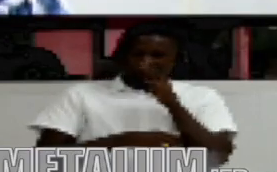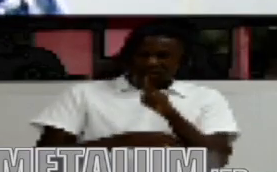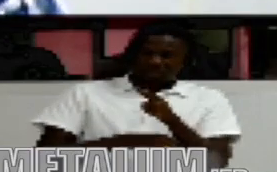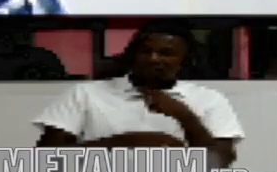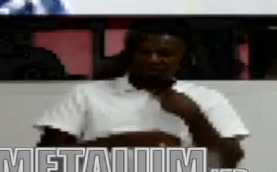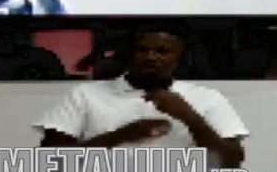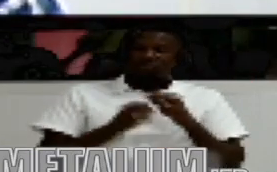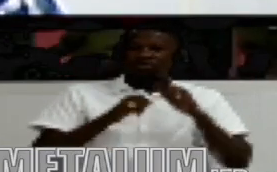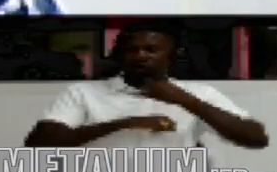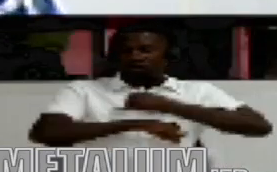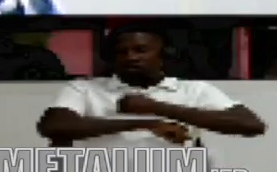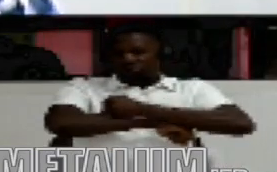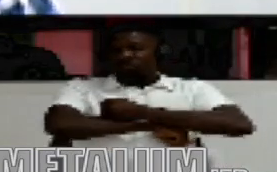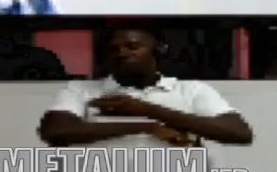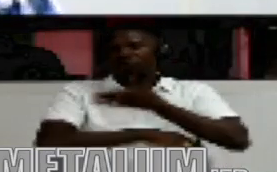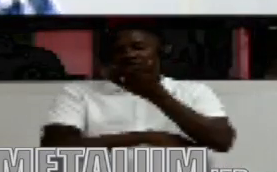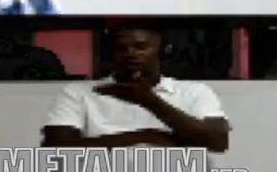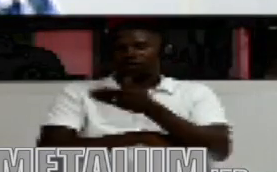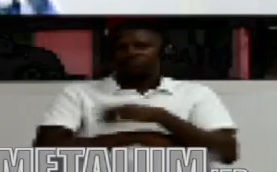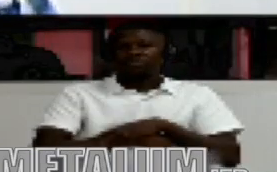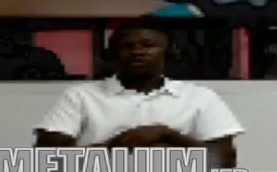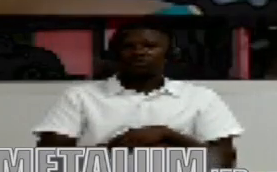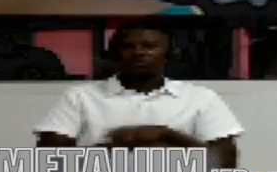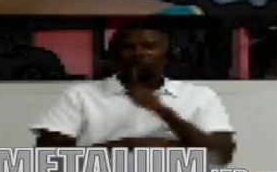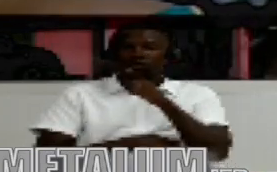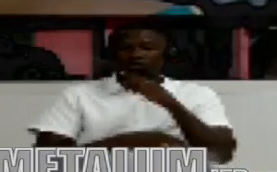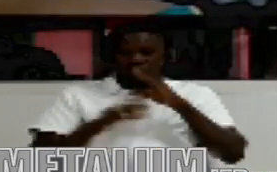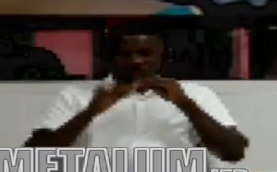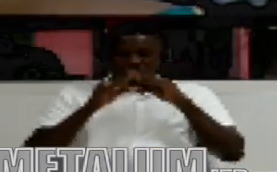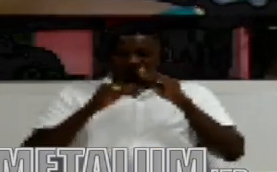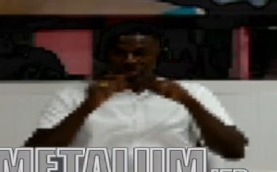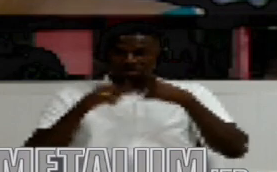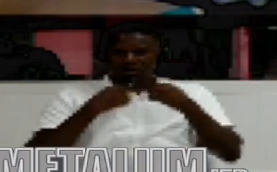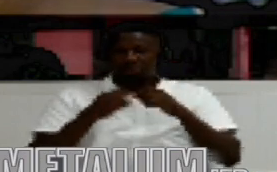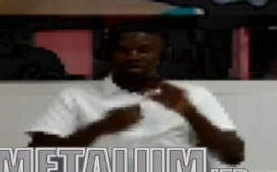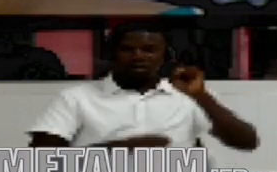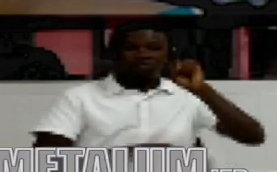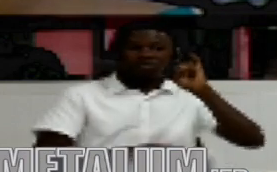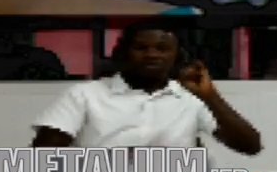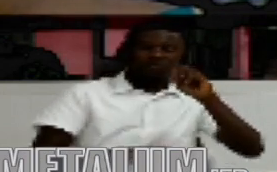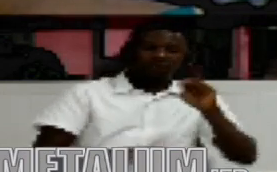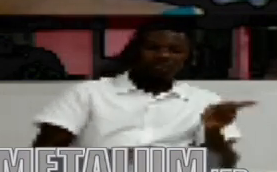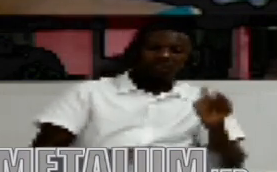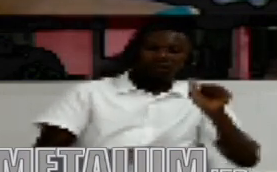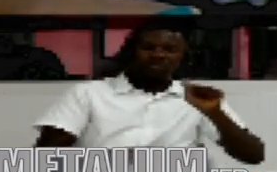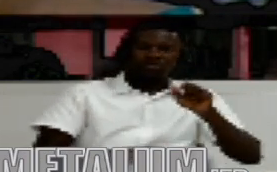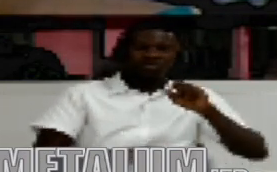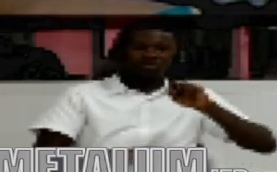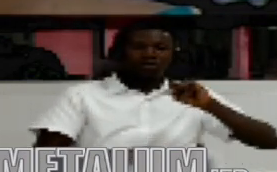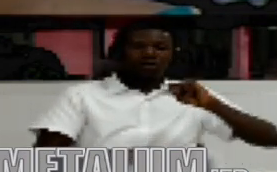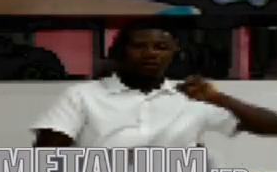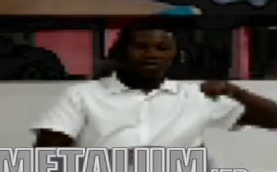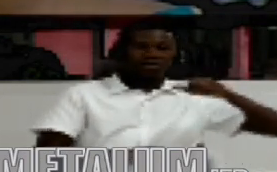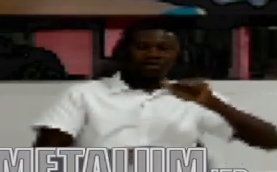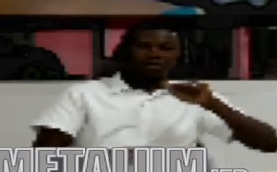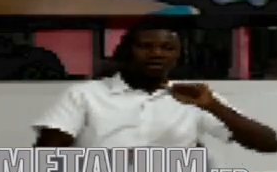can be improved from there. You're talking about Siga Jain's group? Yes, exactly. Okay. And what